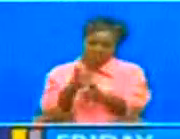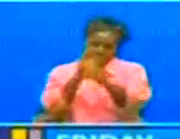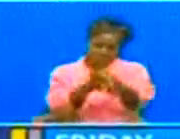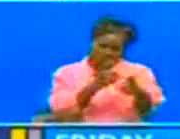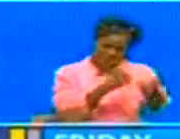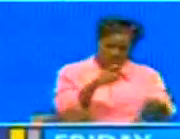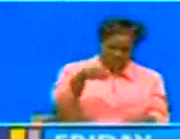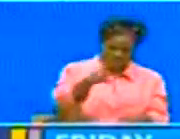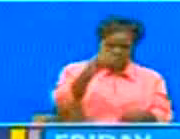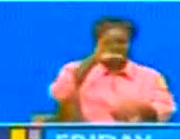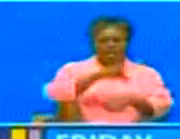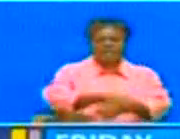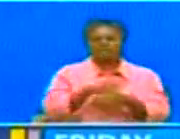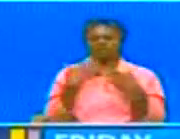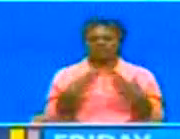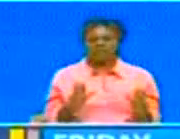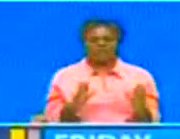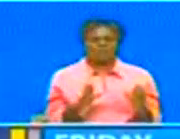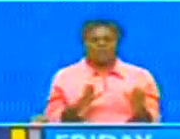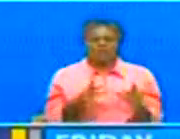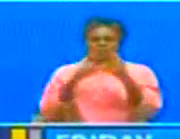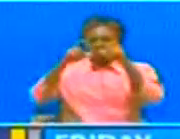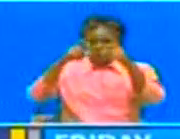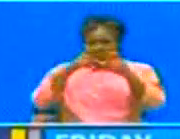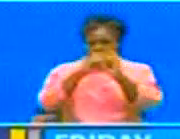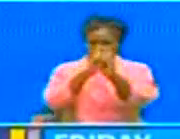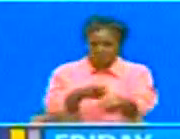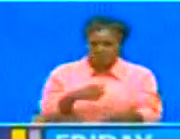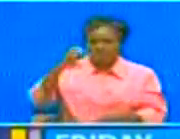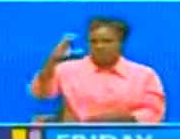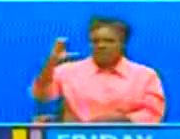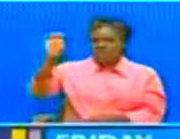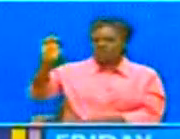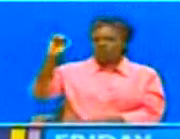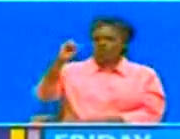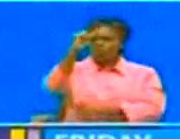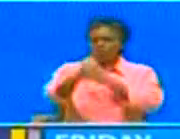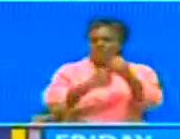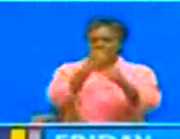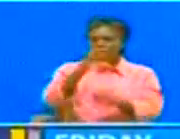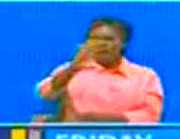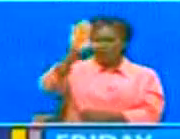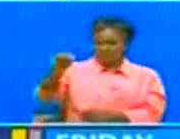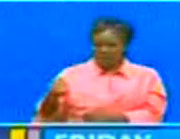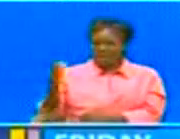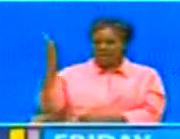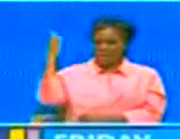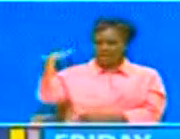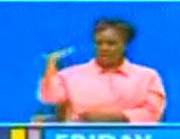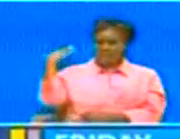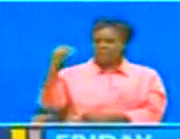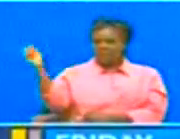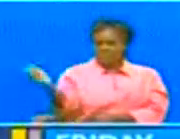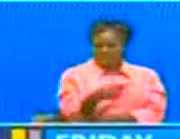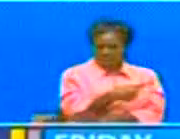has been fated with. He was honored as Africa CEO of the Year this year, actually in March, last month,